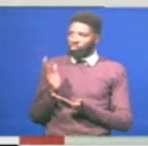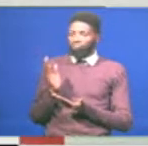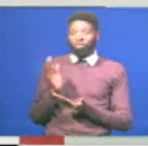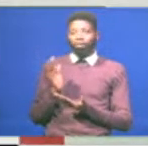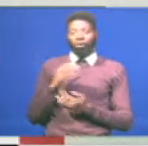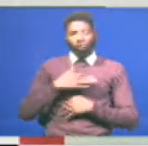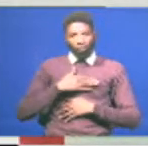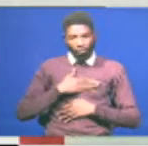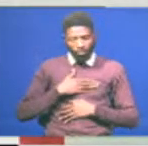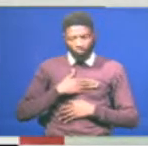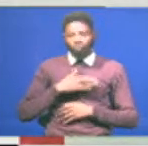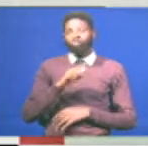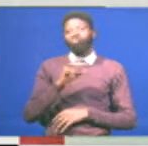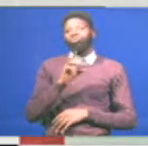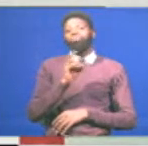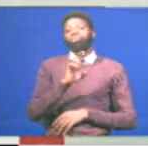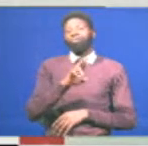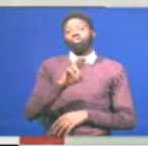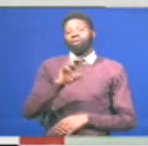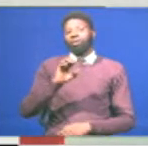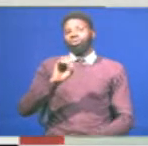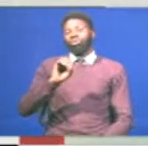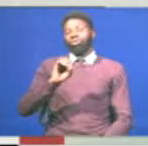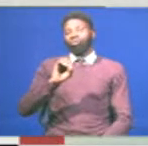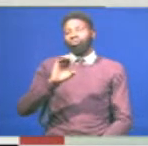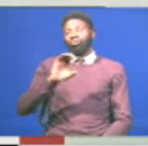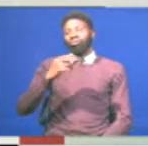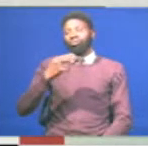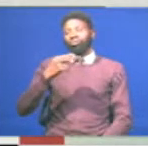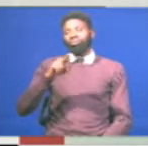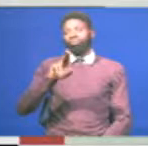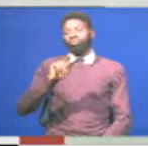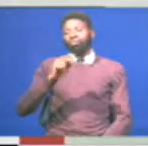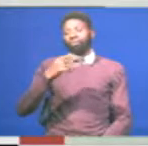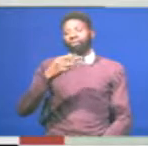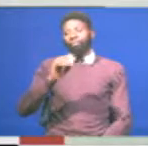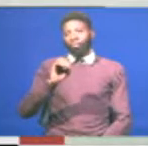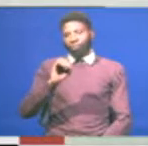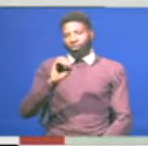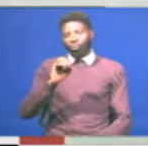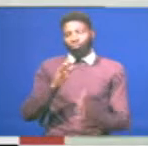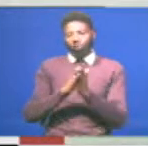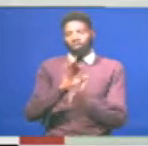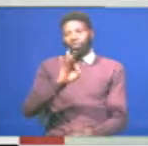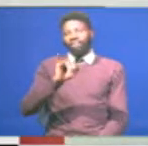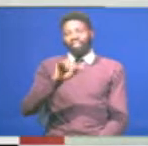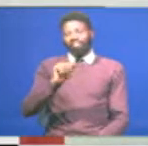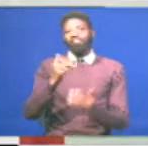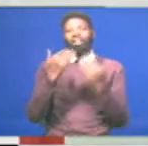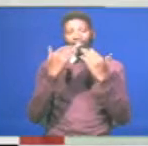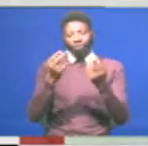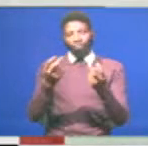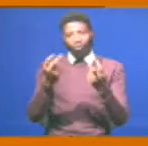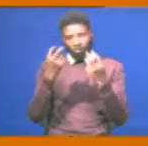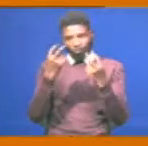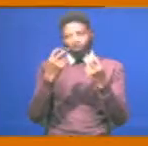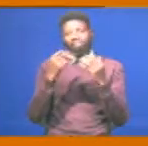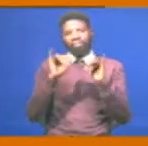Dr.Shem Ochuodho with Fayaz Qureshi. Thank you for the privilege of your company. Stay well, stay safe.